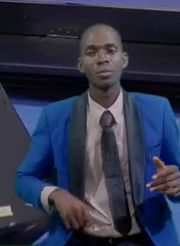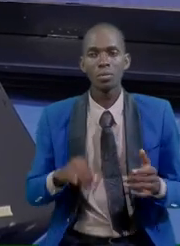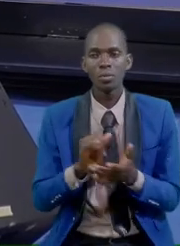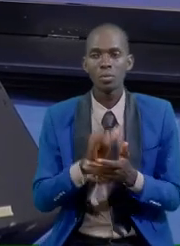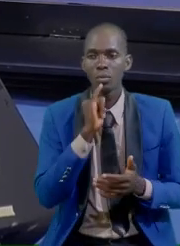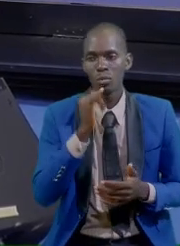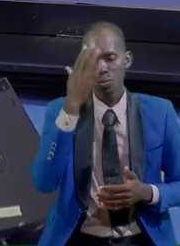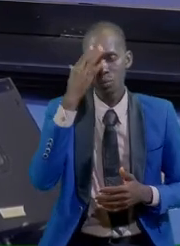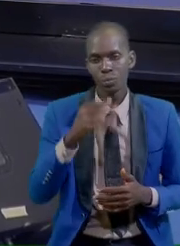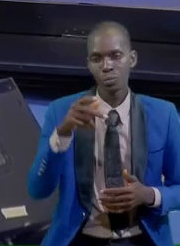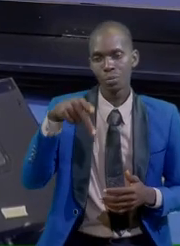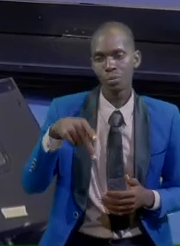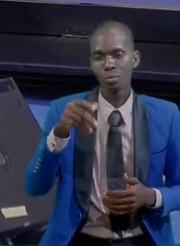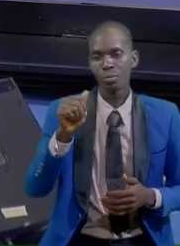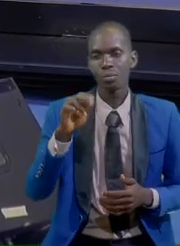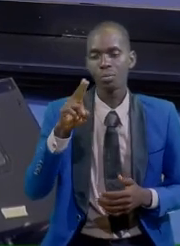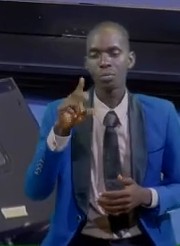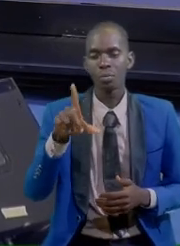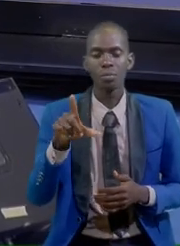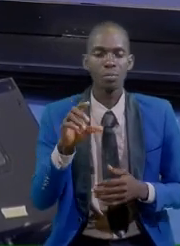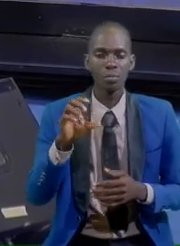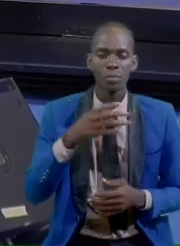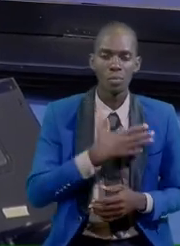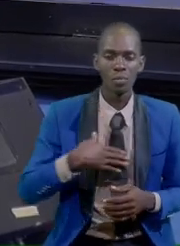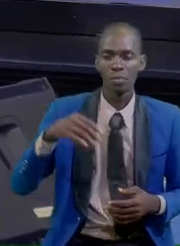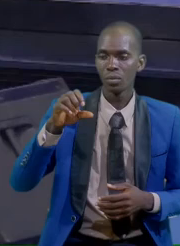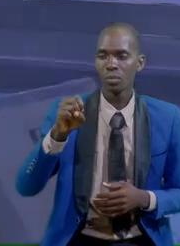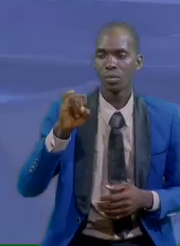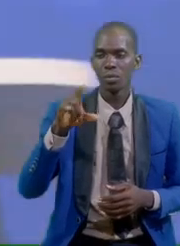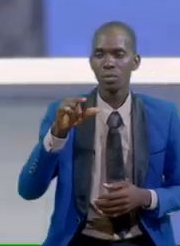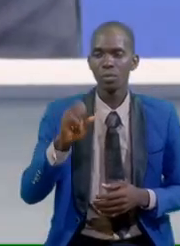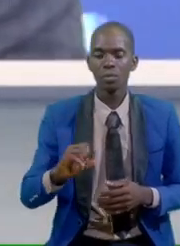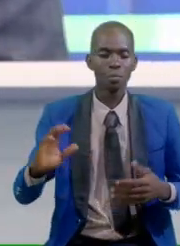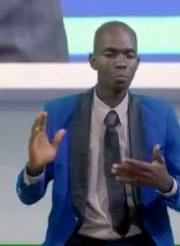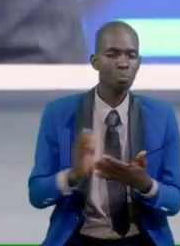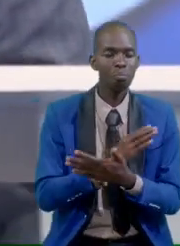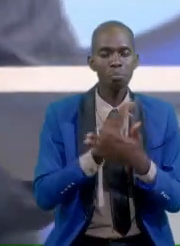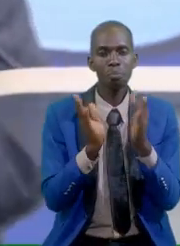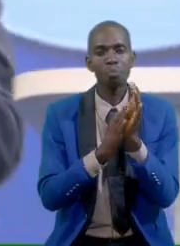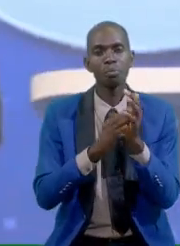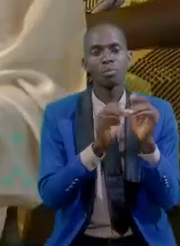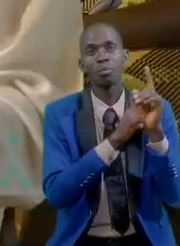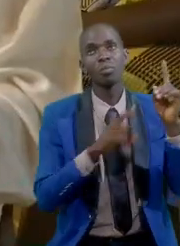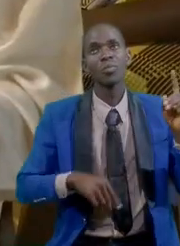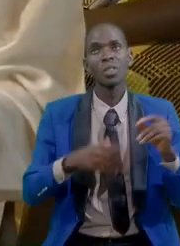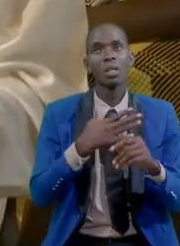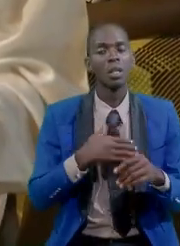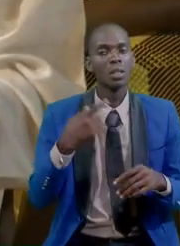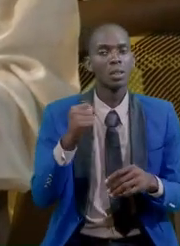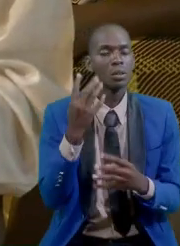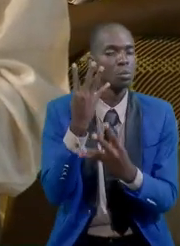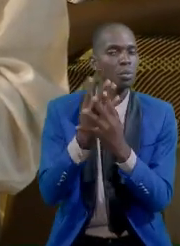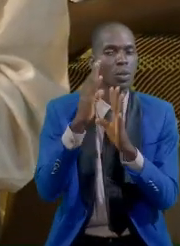Silas sang praises unto God. And the prisoners heard them. Look at